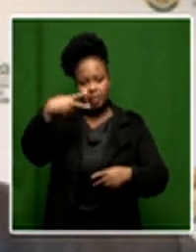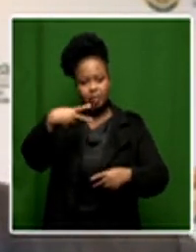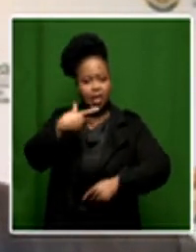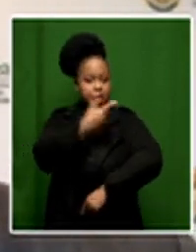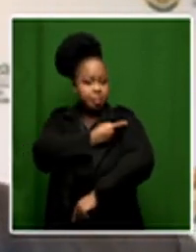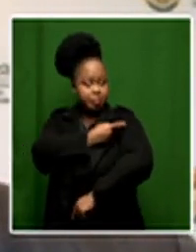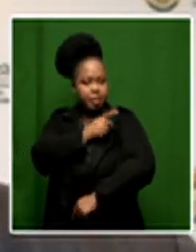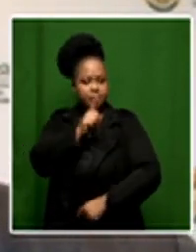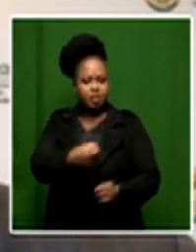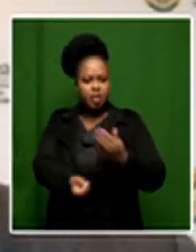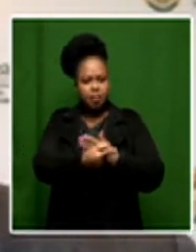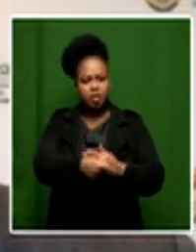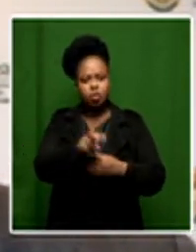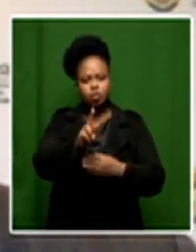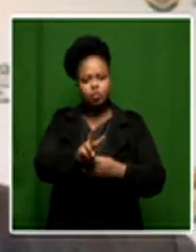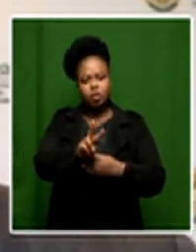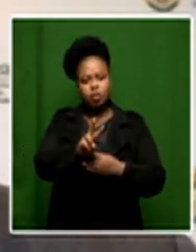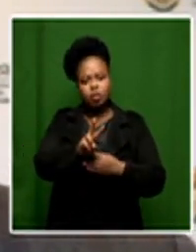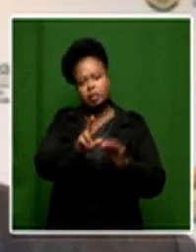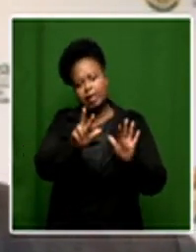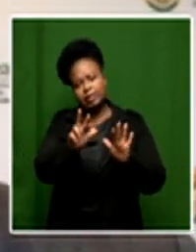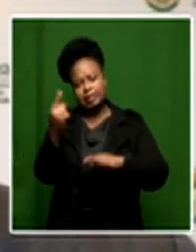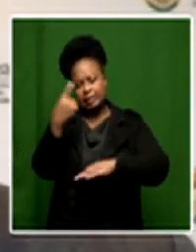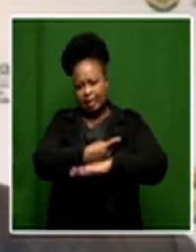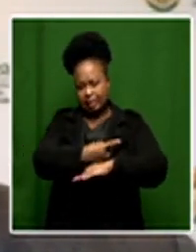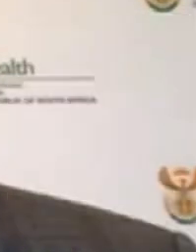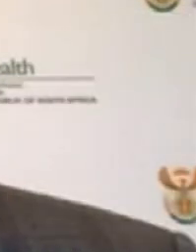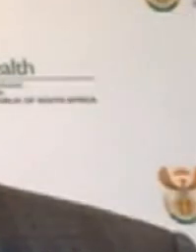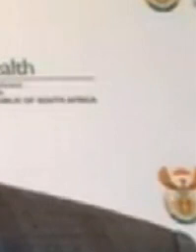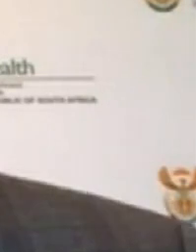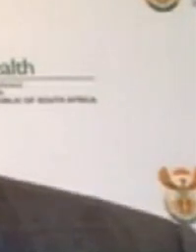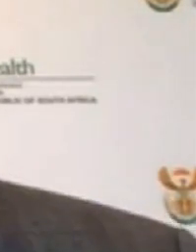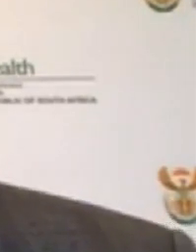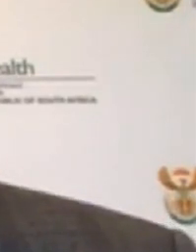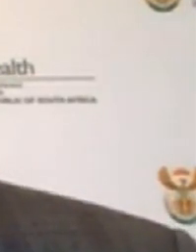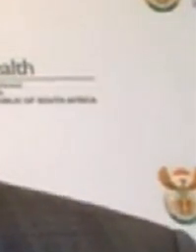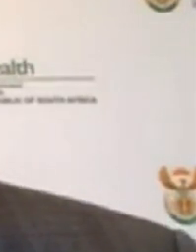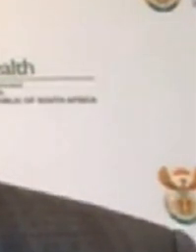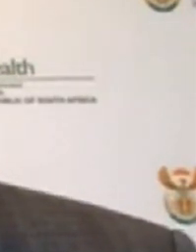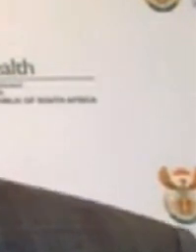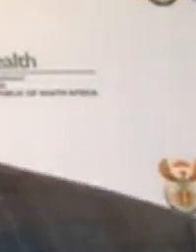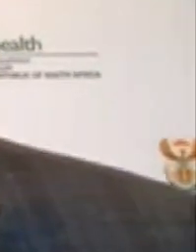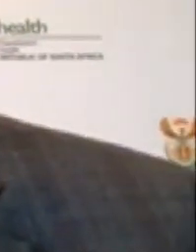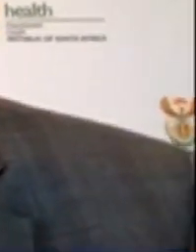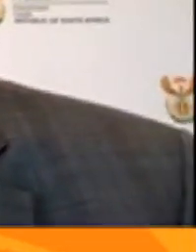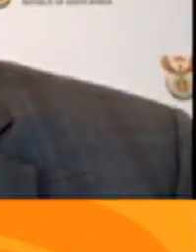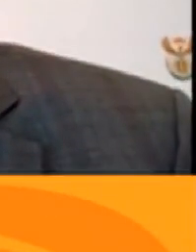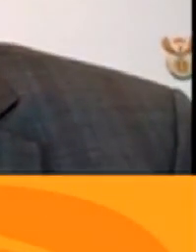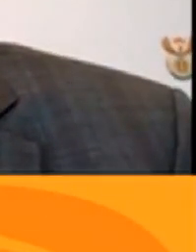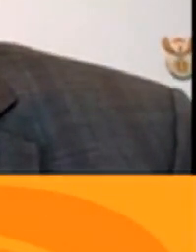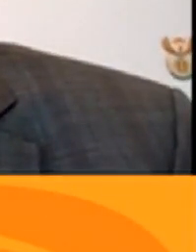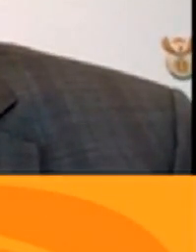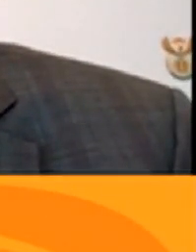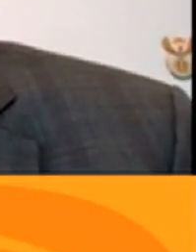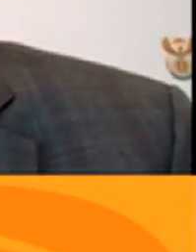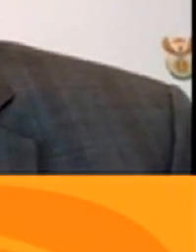be administered about 21 to 28 days. But in fact, the current research has indicated that we can wait up to 42